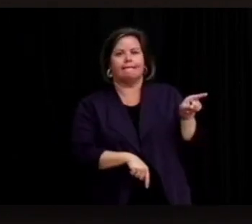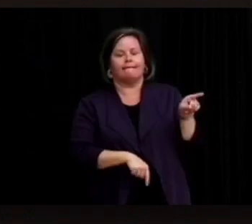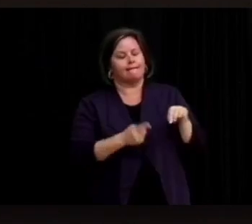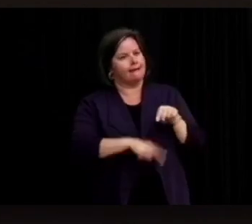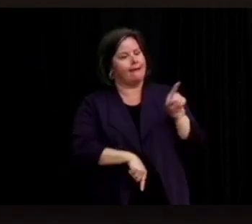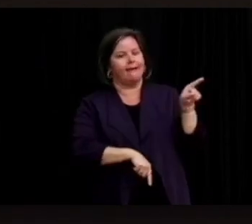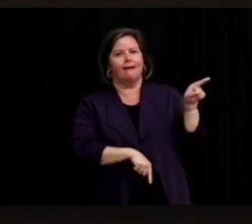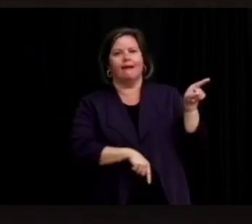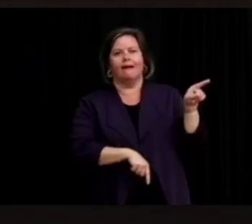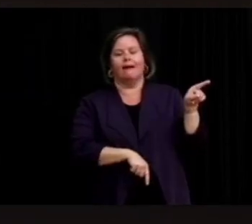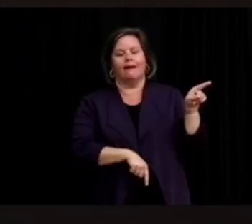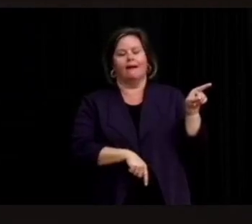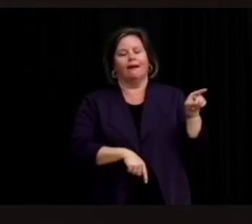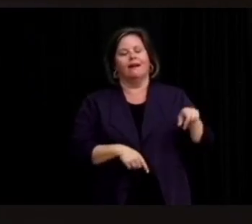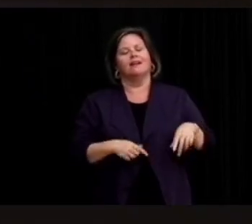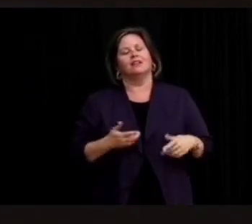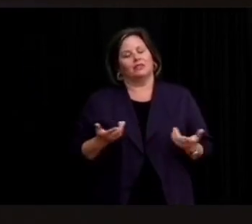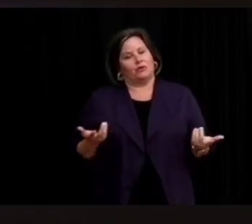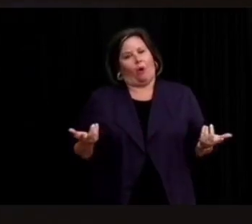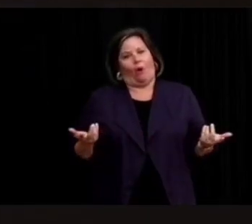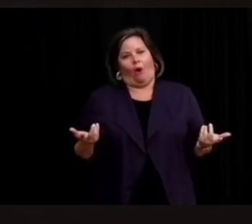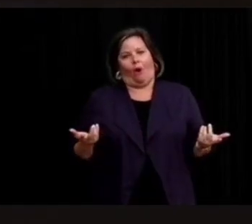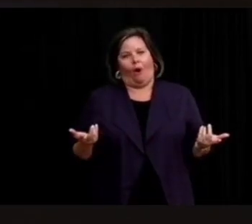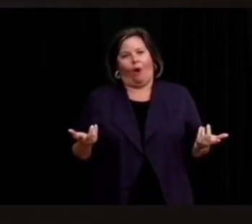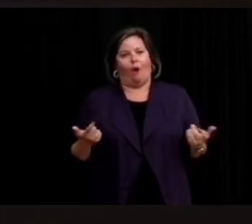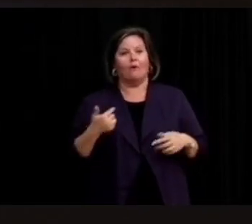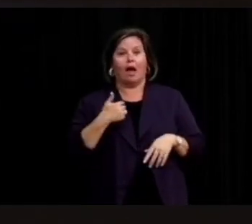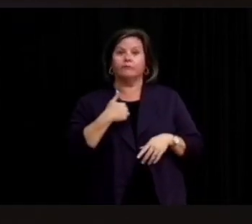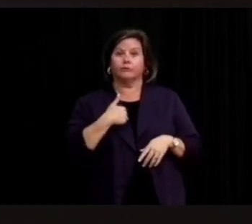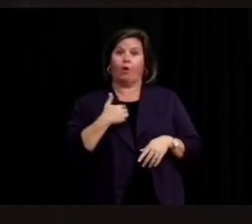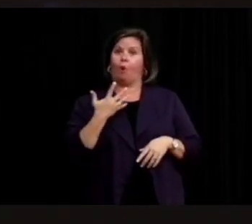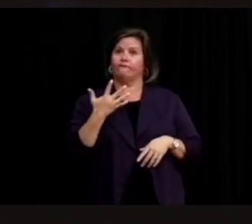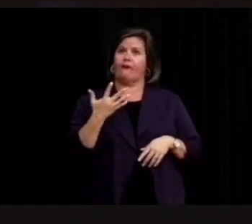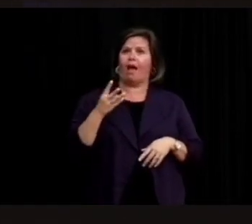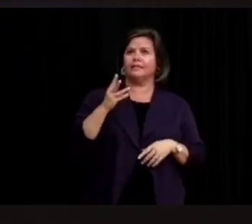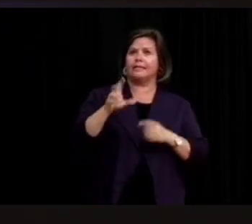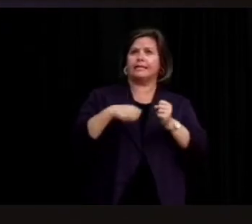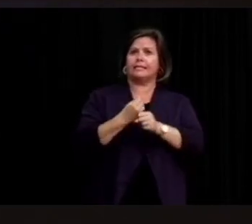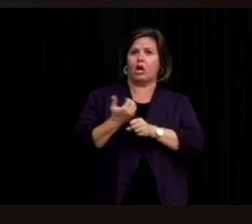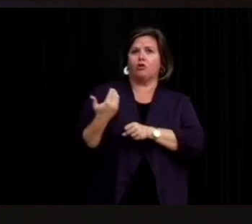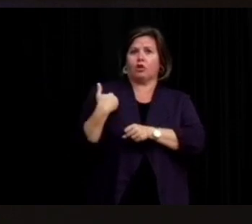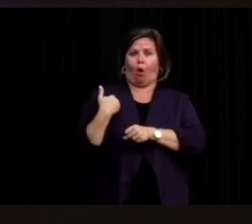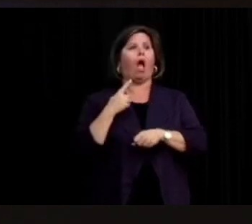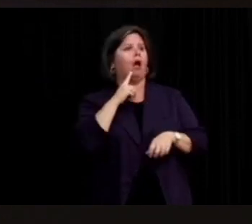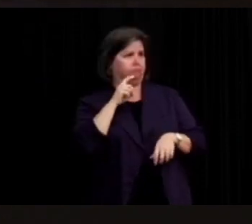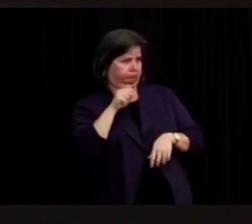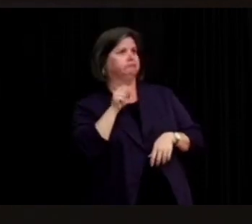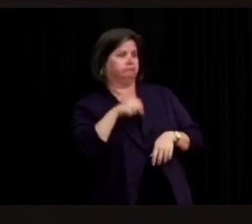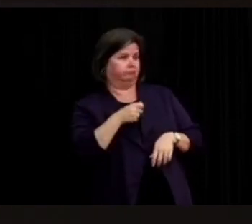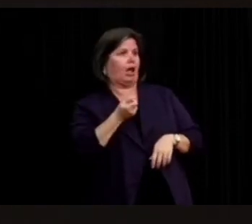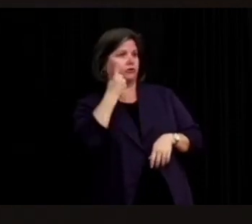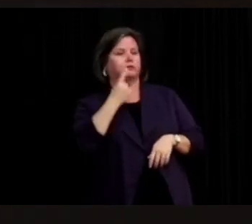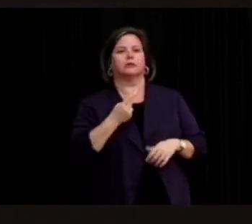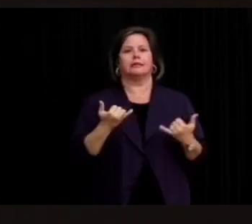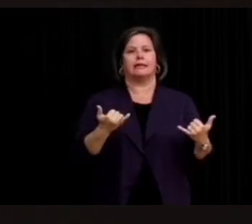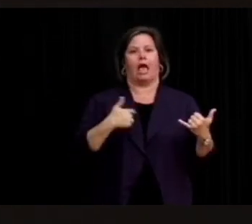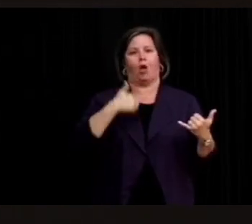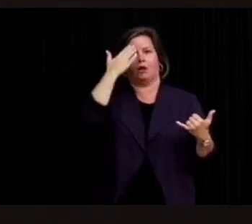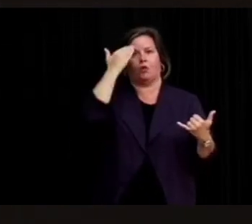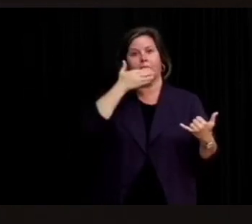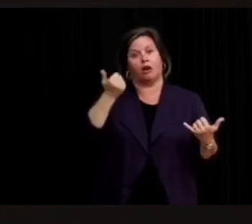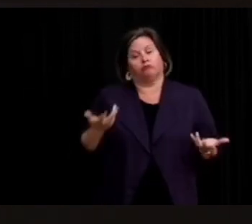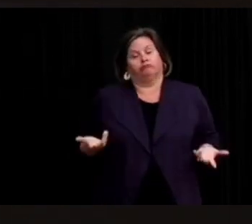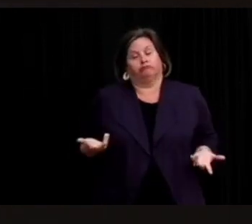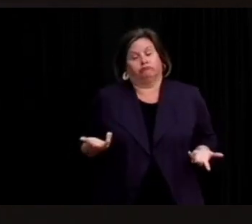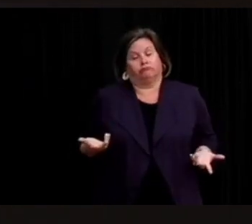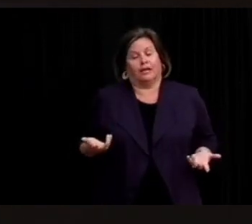up. Yeah, I might have gone along with that maybe 5-6 years ago, but I know better now. So again,